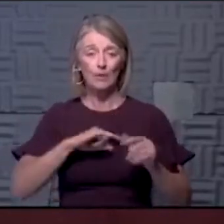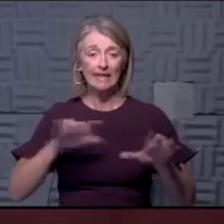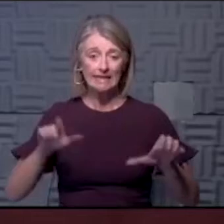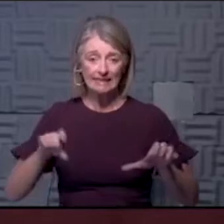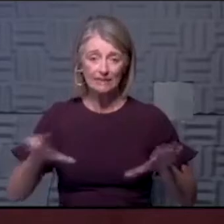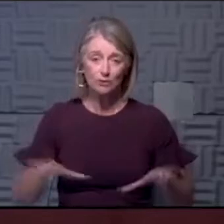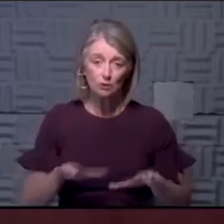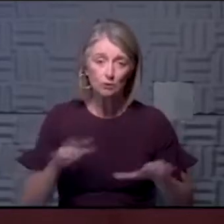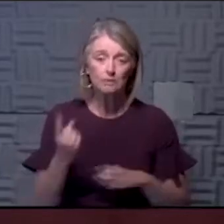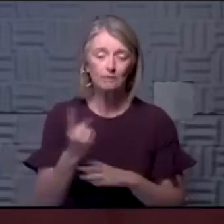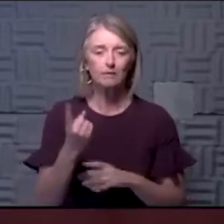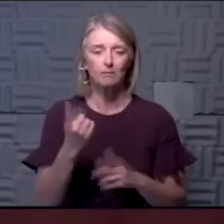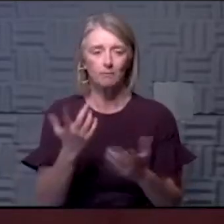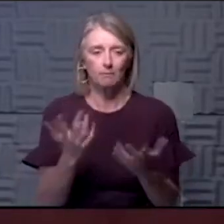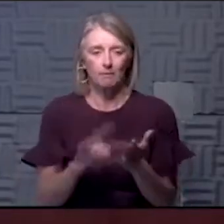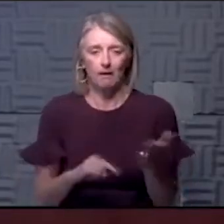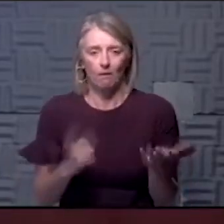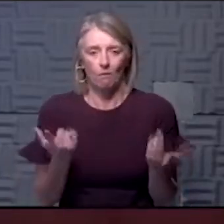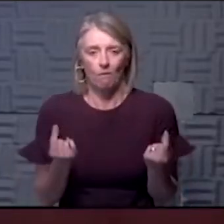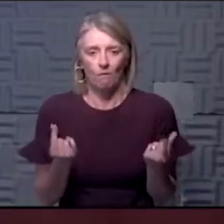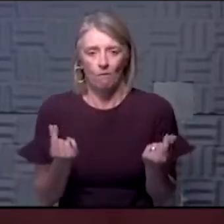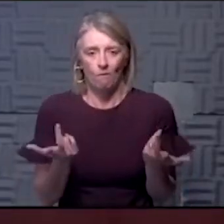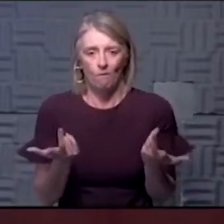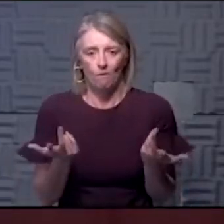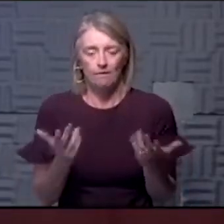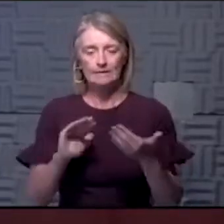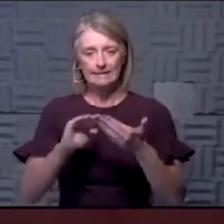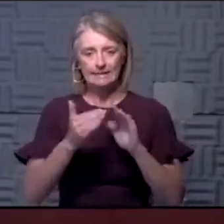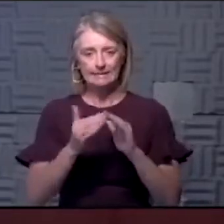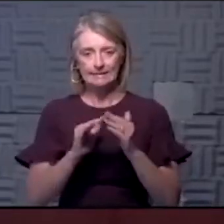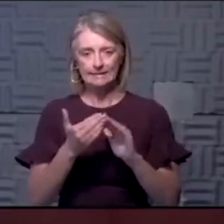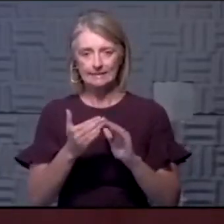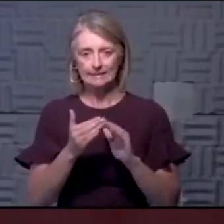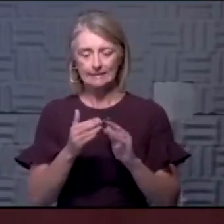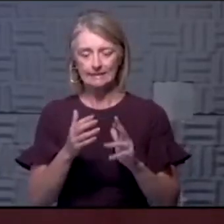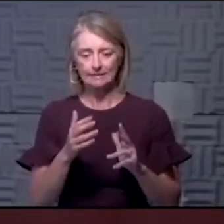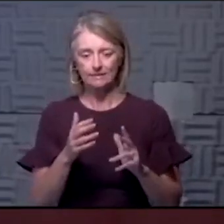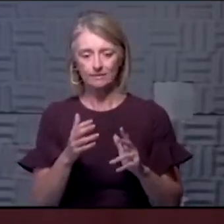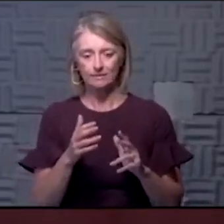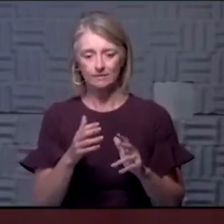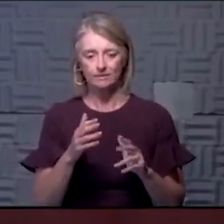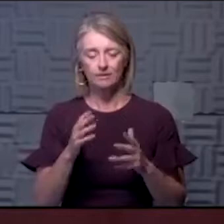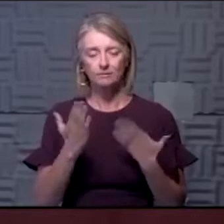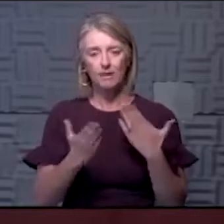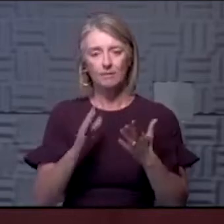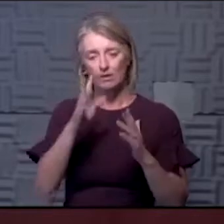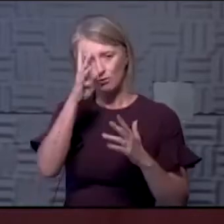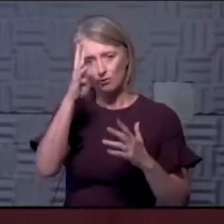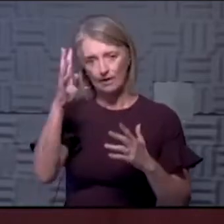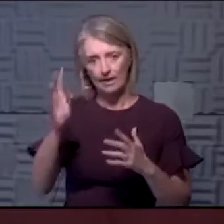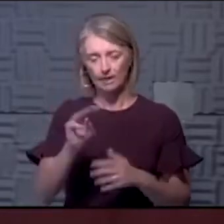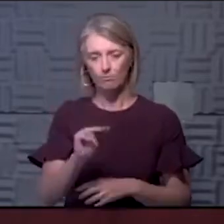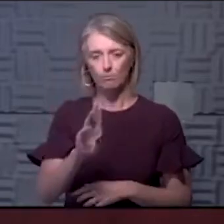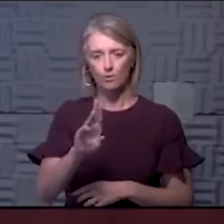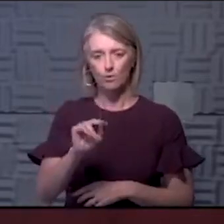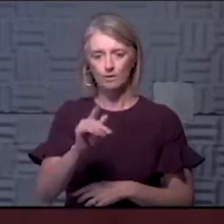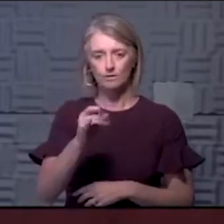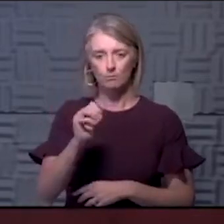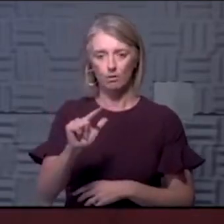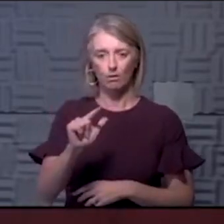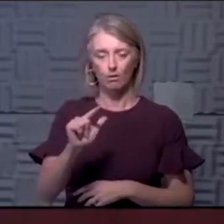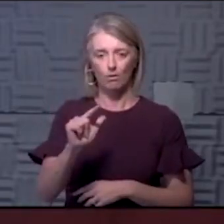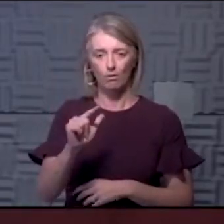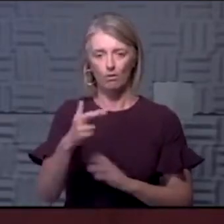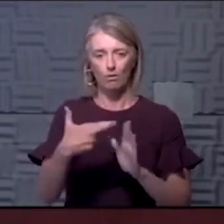a little bit to define what that is. But the city's considering some options, including creating a municipal ordinance that would give some more opportunity there.